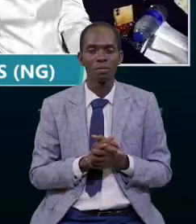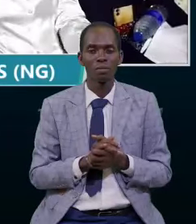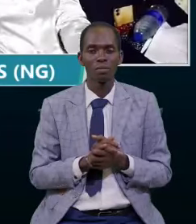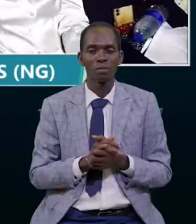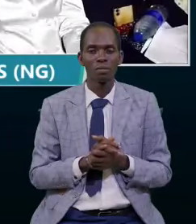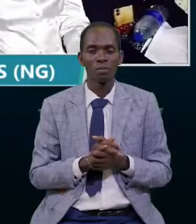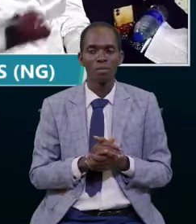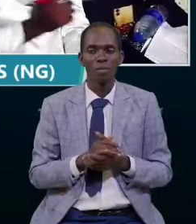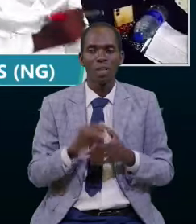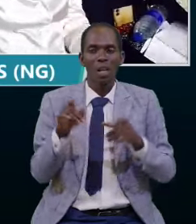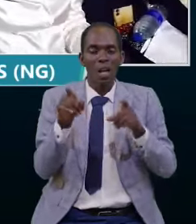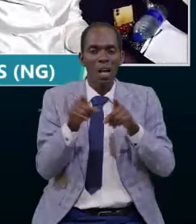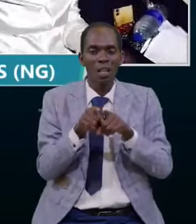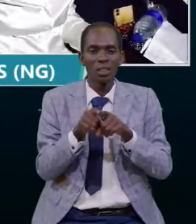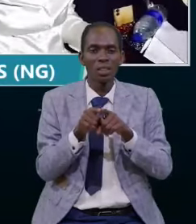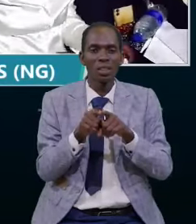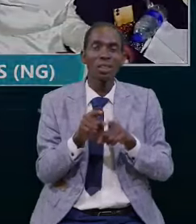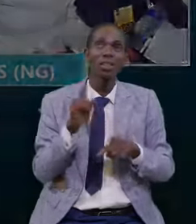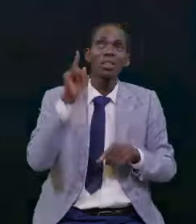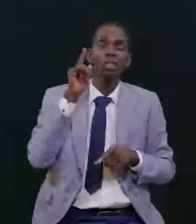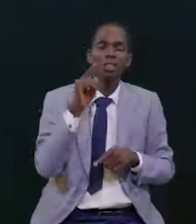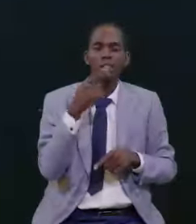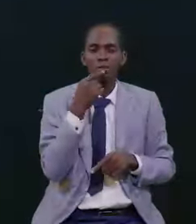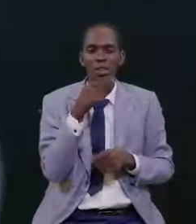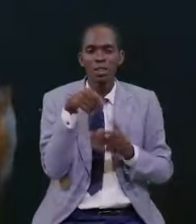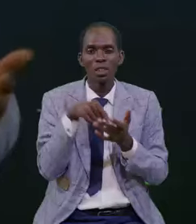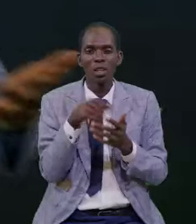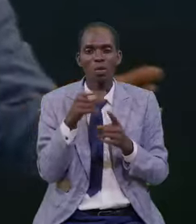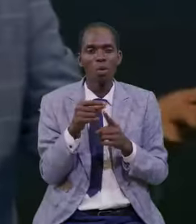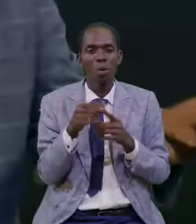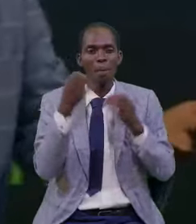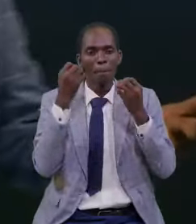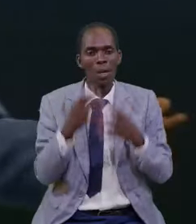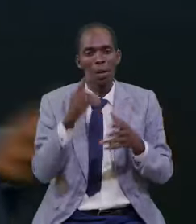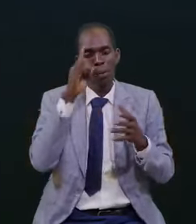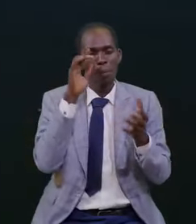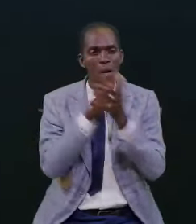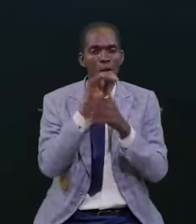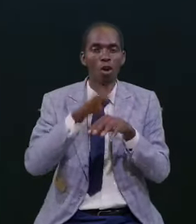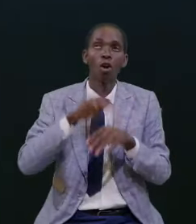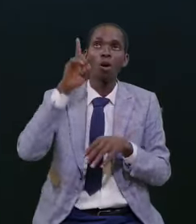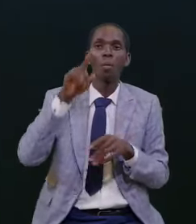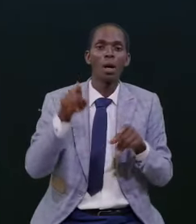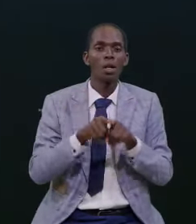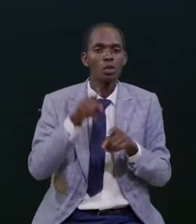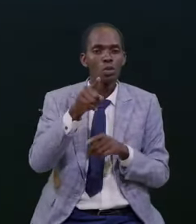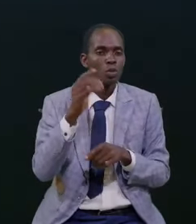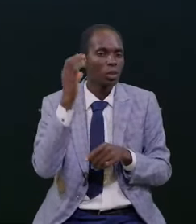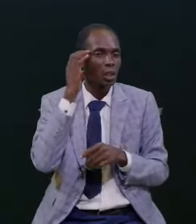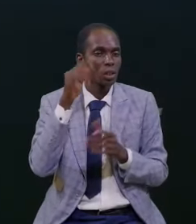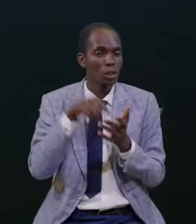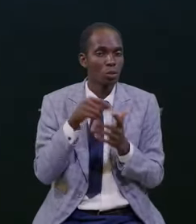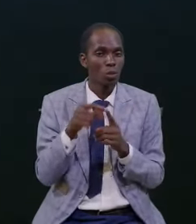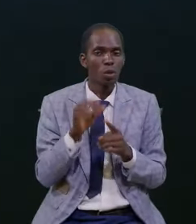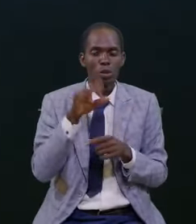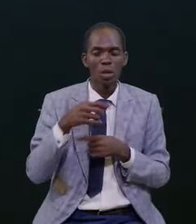speak these words, many believed on him. And as you hear these words, your heart is now